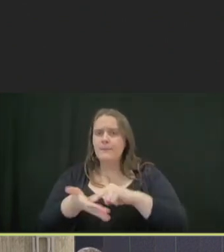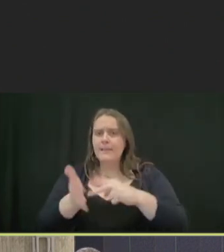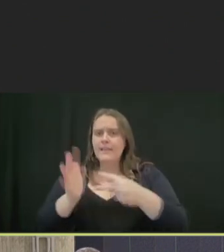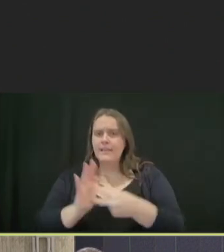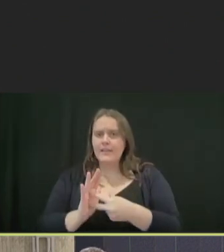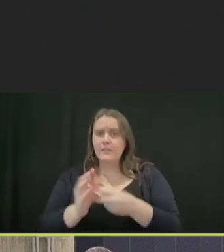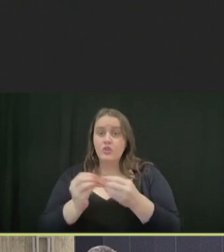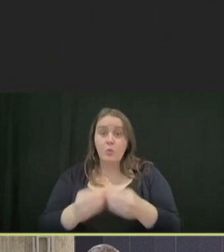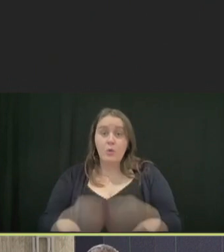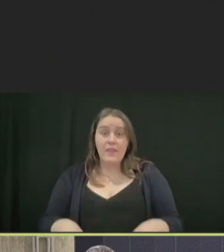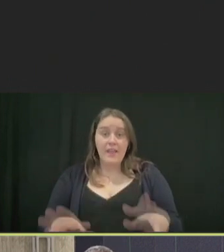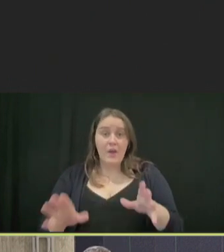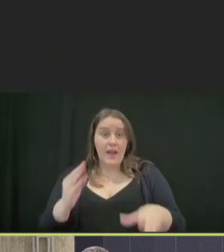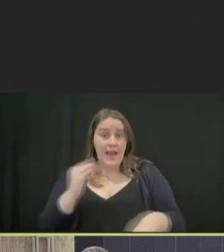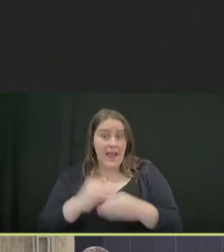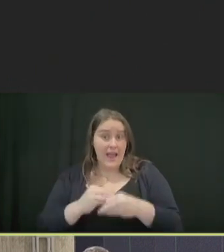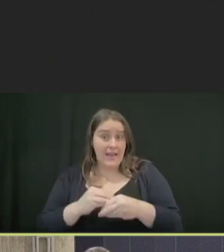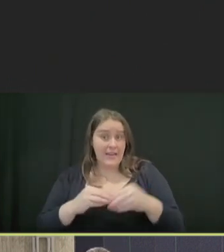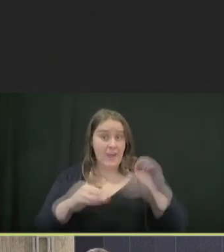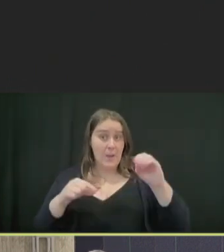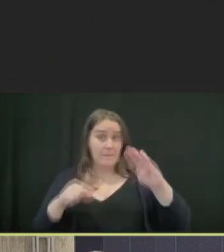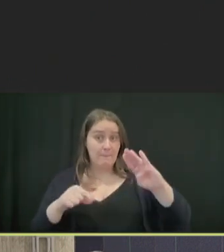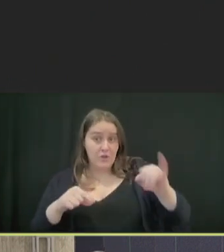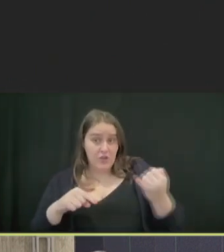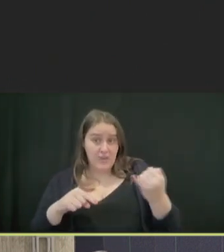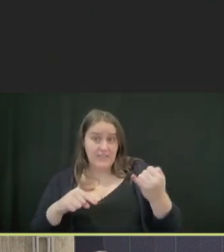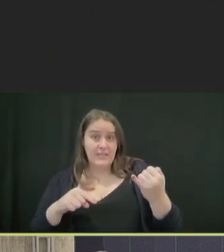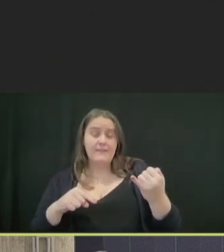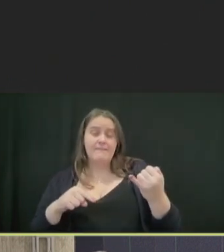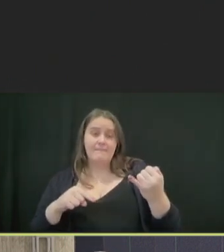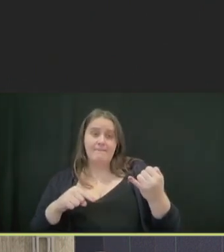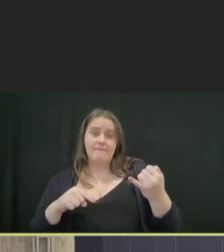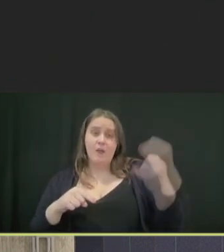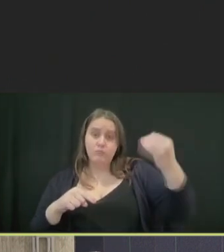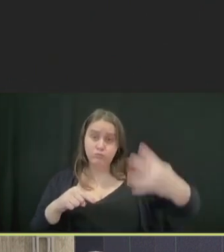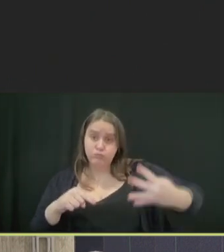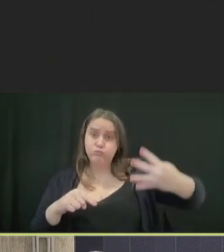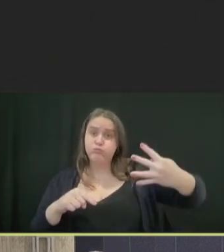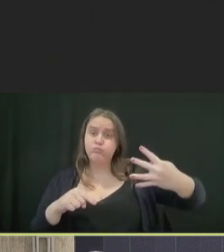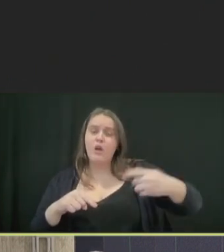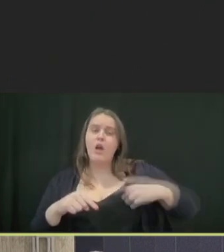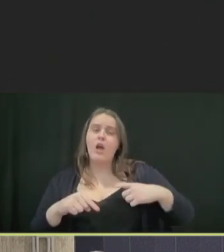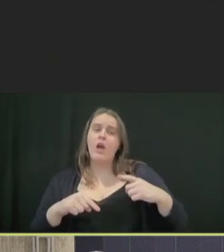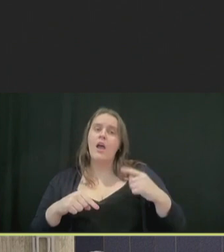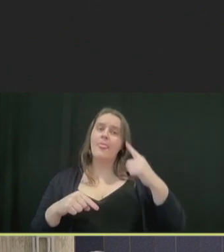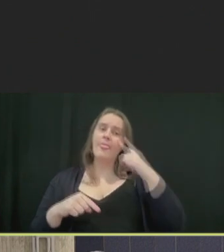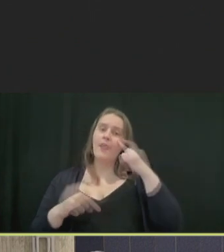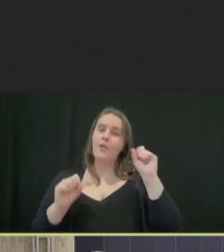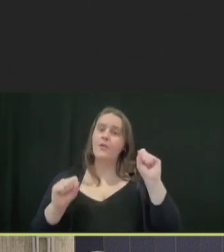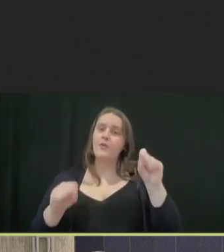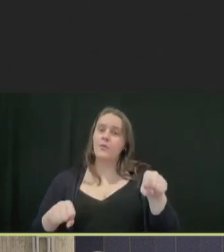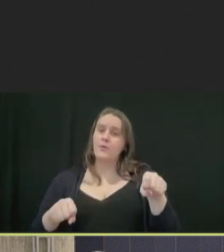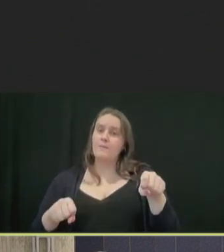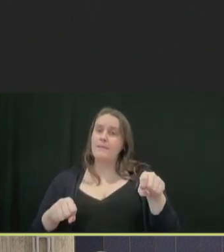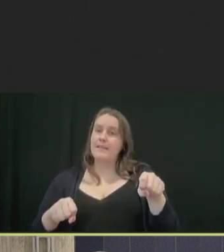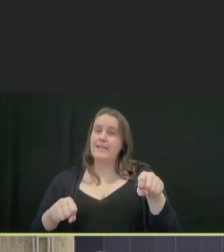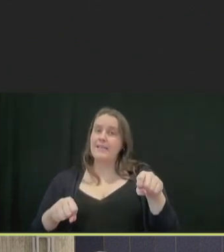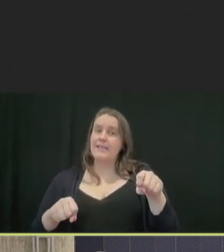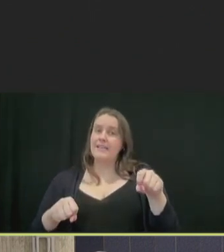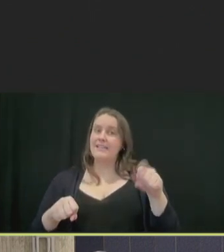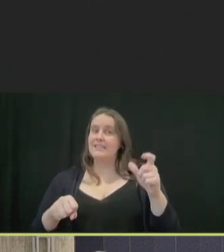an objective, I thought there could be a place here to at least insert